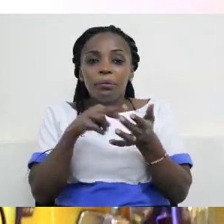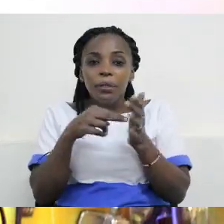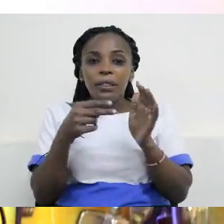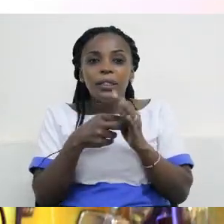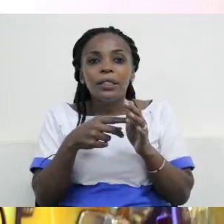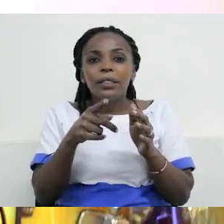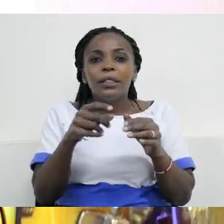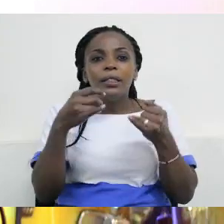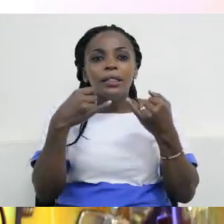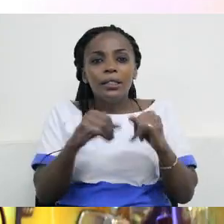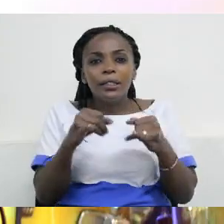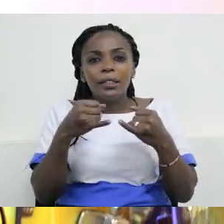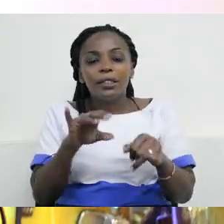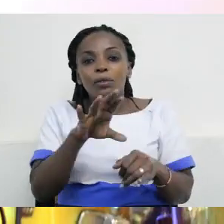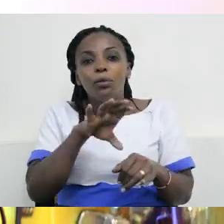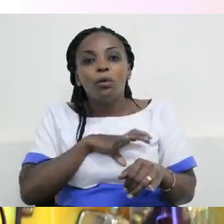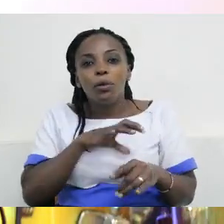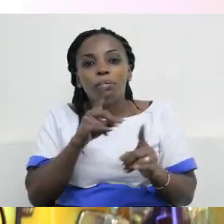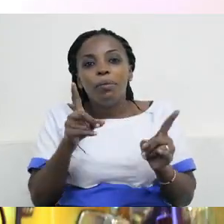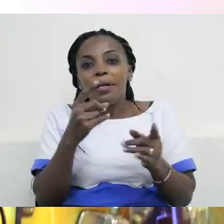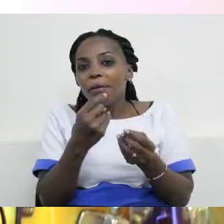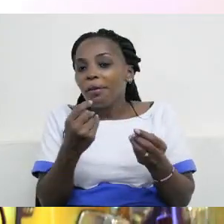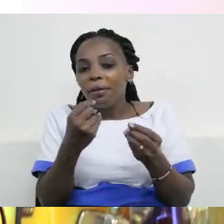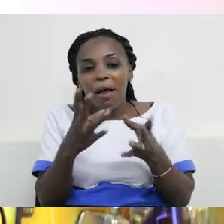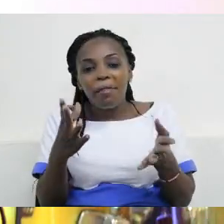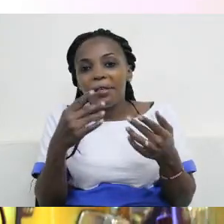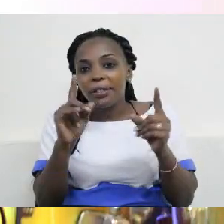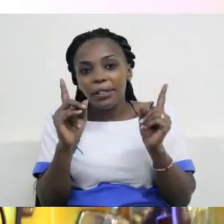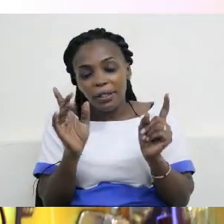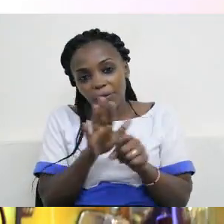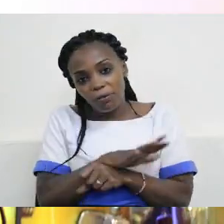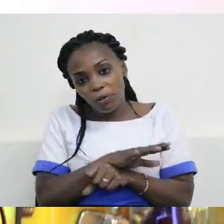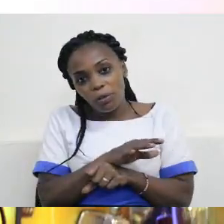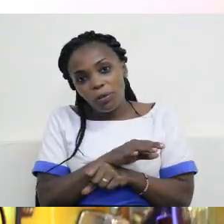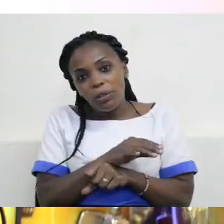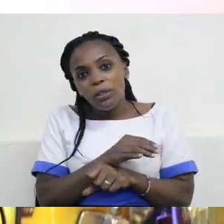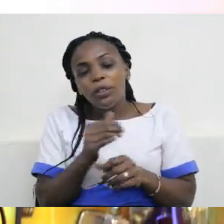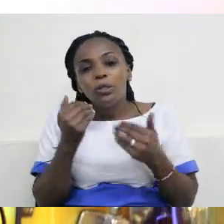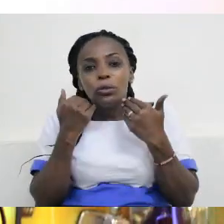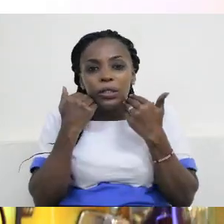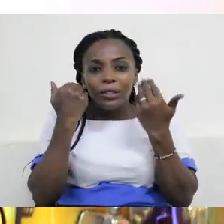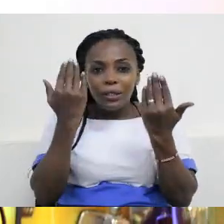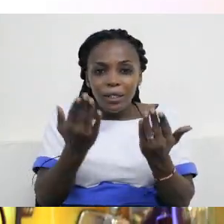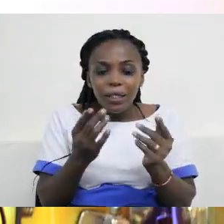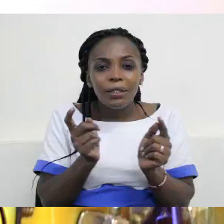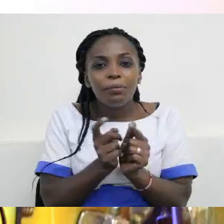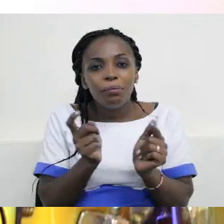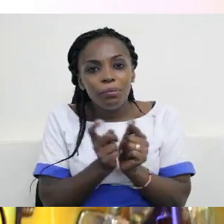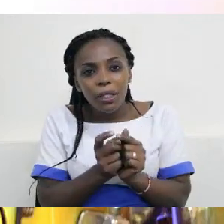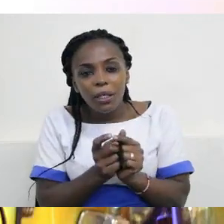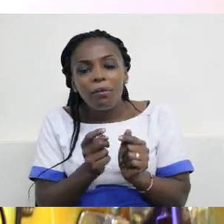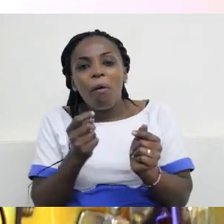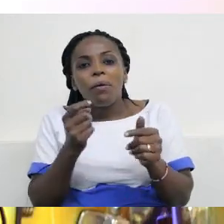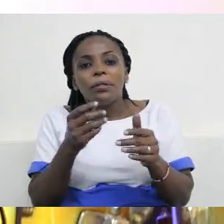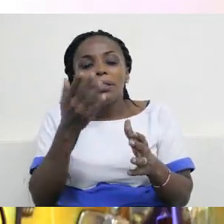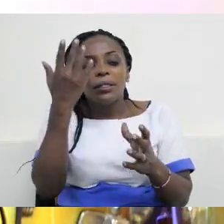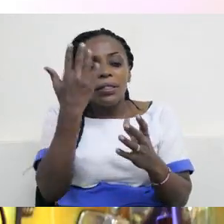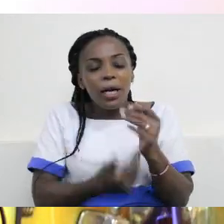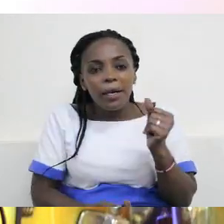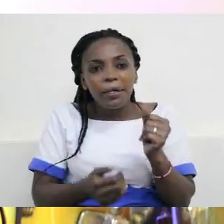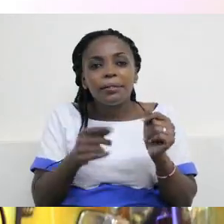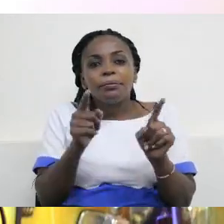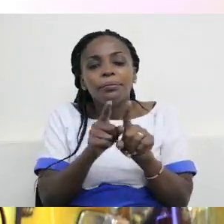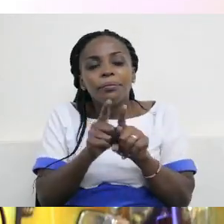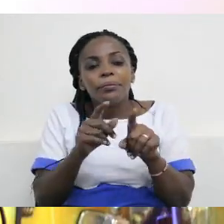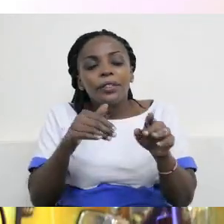she tried these things on her own, but nothing came out of it. She was frustrated, and she was hurting, and she was discouraged even after